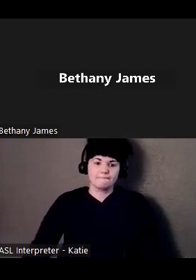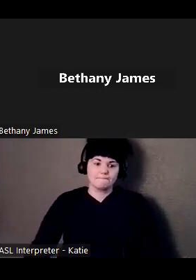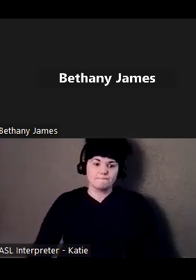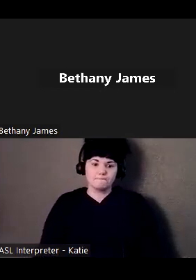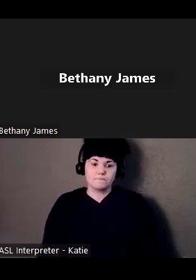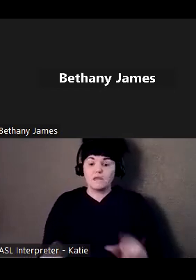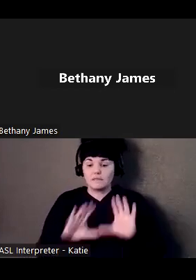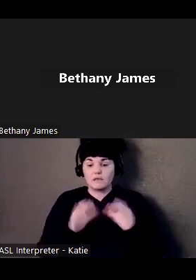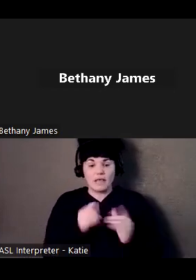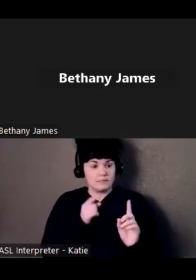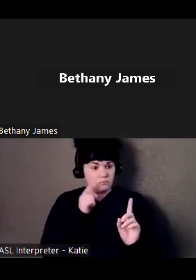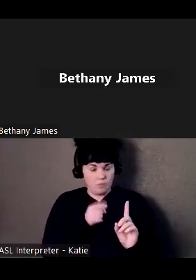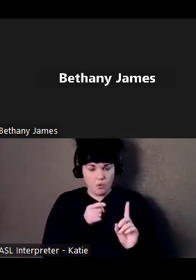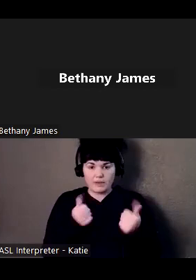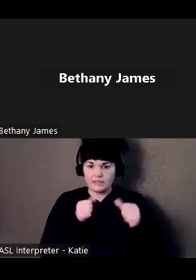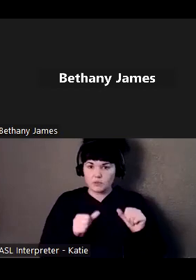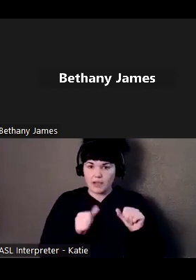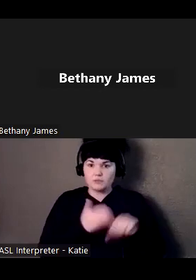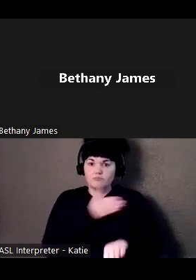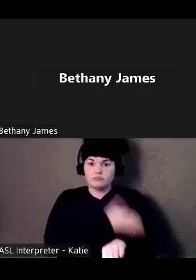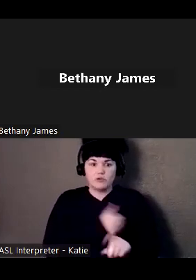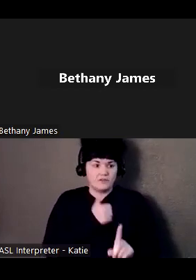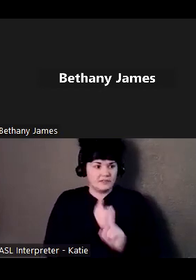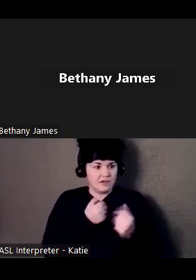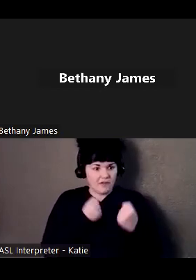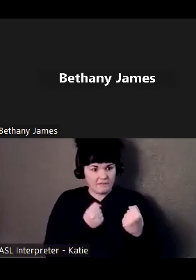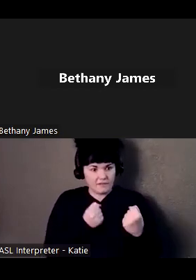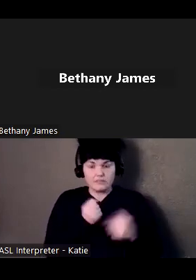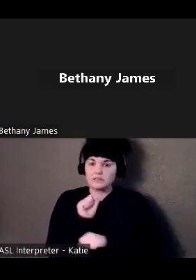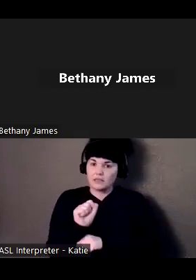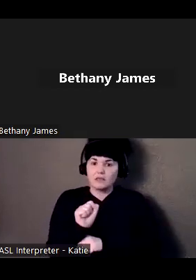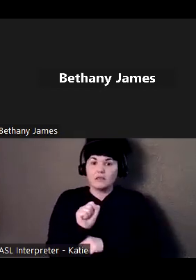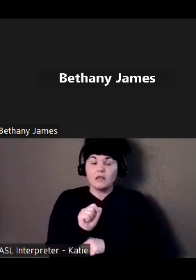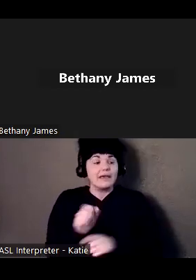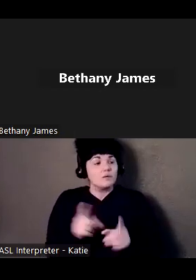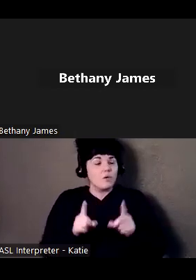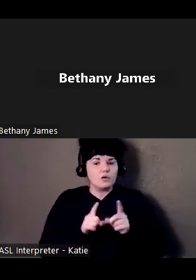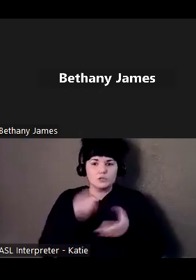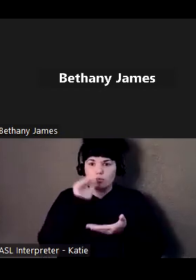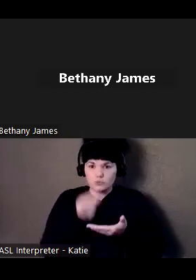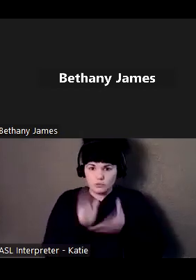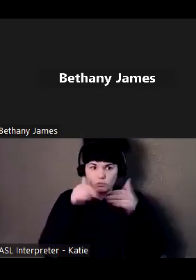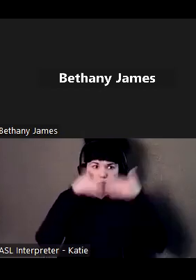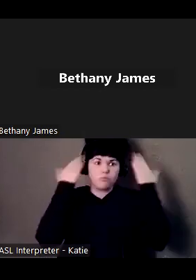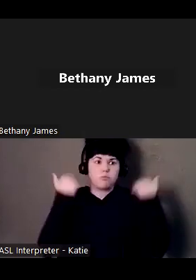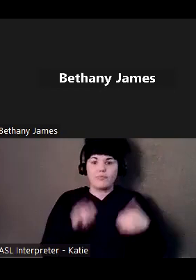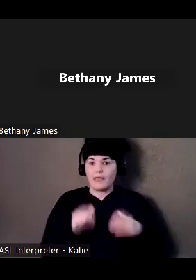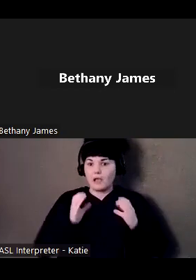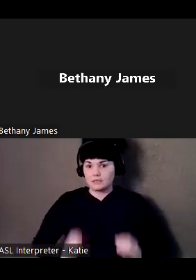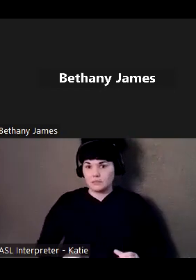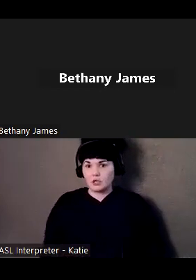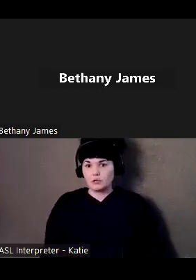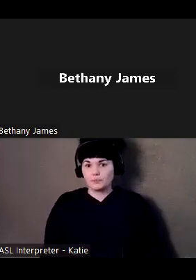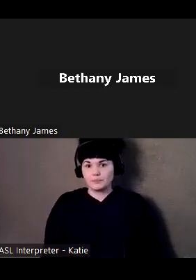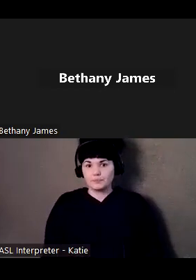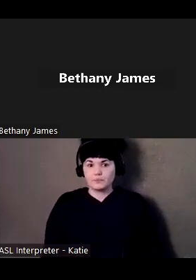promote self-efficacy while also reducing the risk of flooding or overwhelming the customer. Finally,